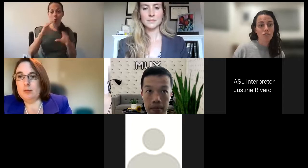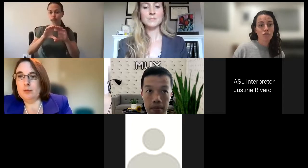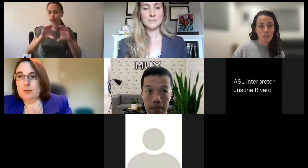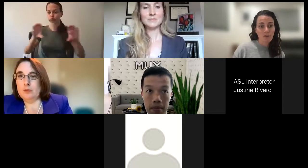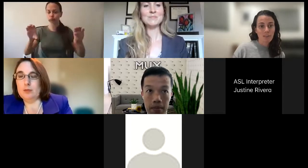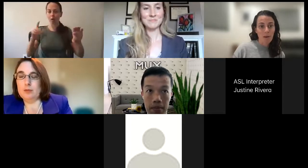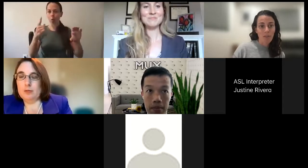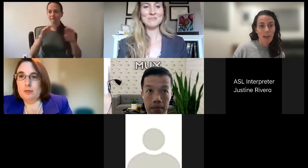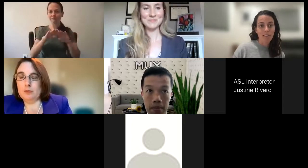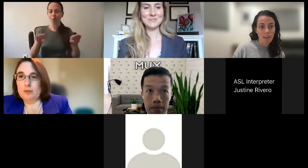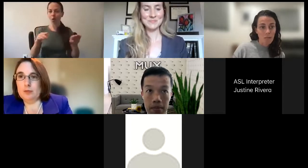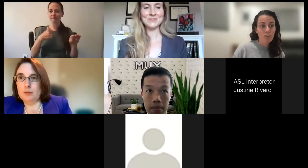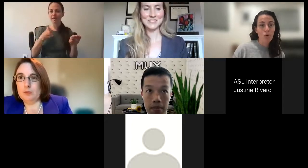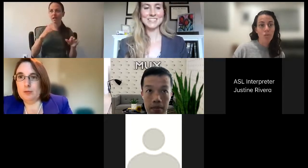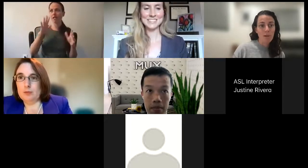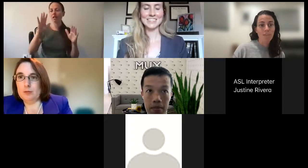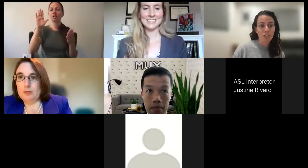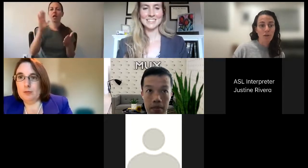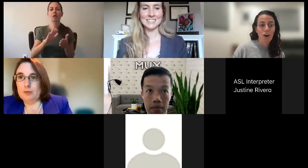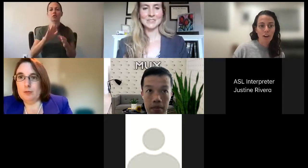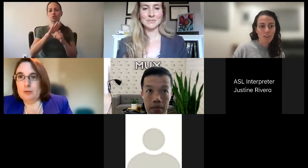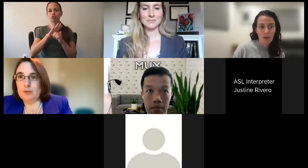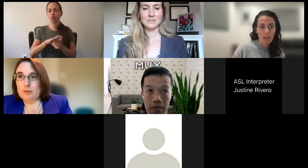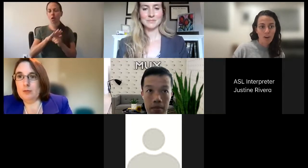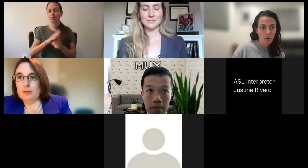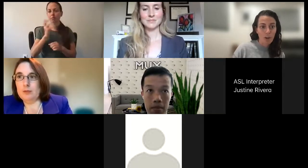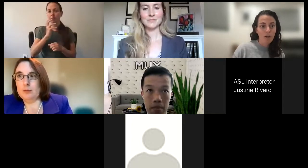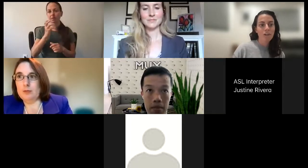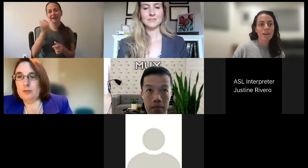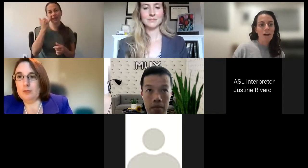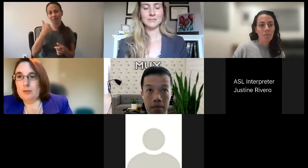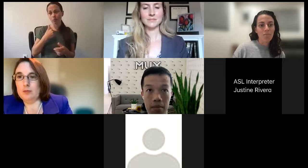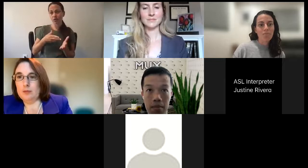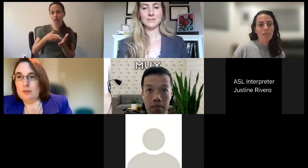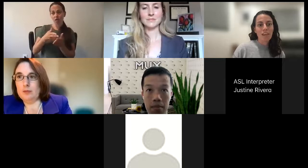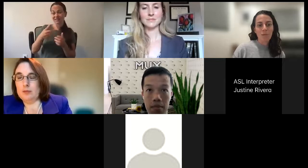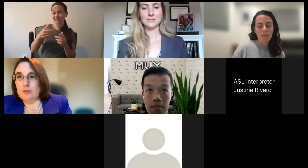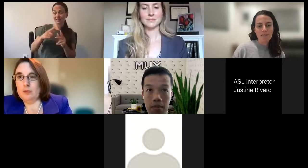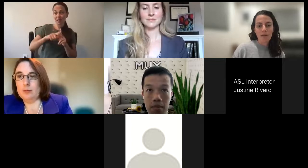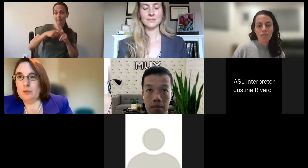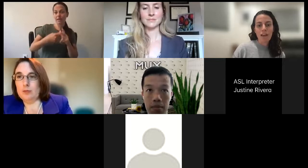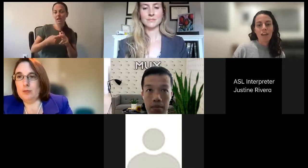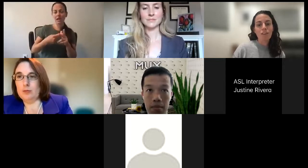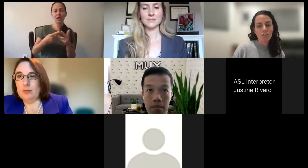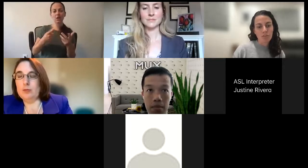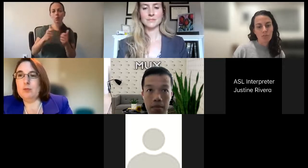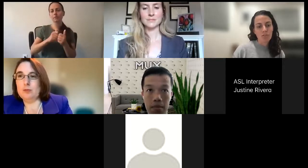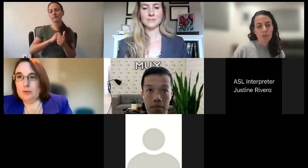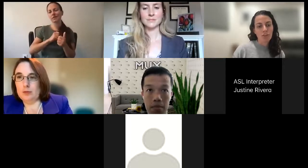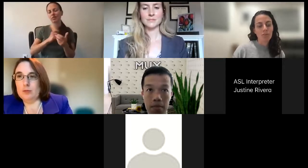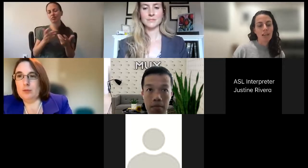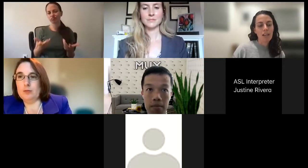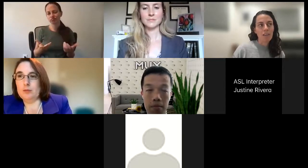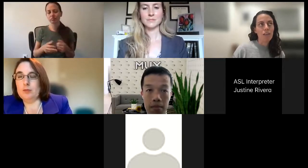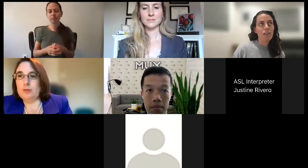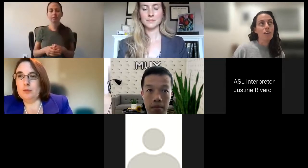less stressed about that dynamic. So maybe having just been honest about that earlier with myself. And then also in terms of